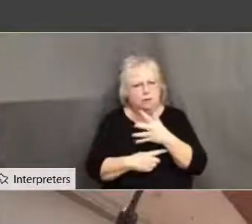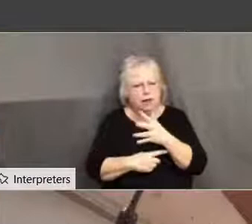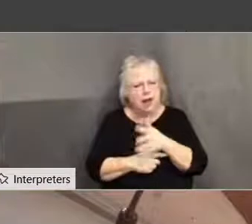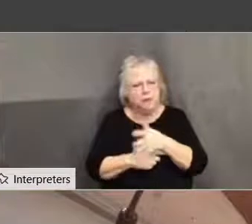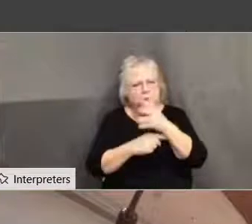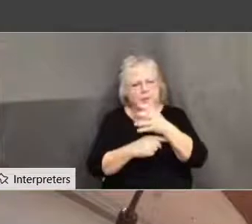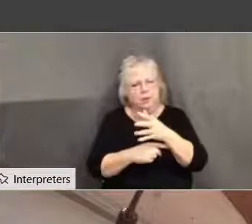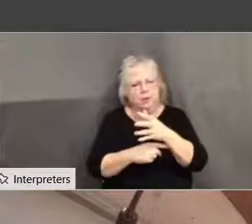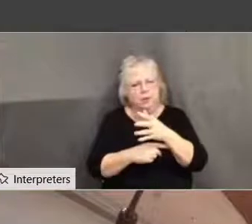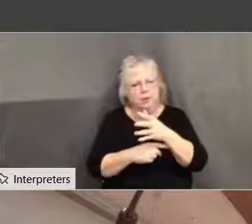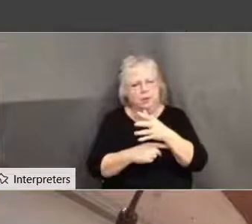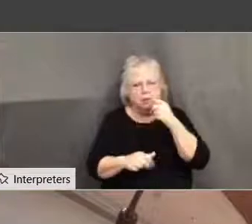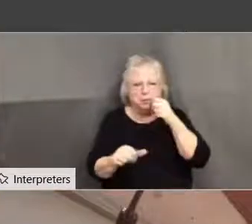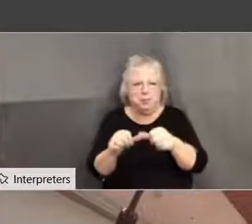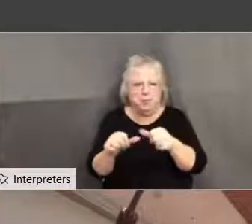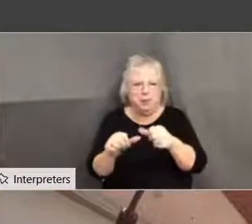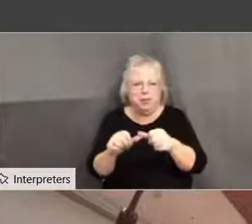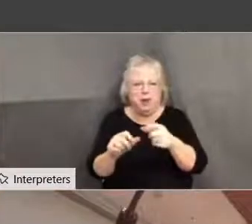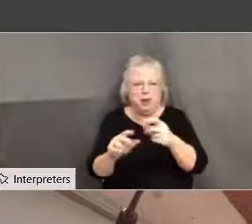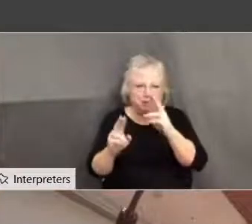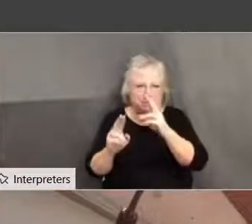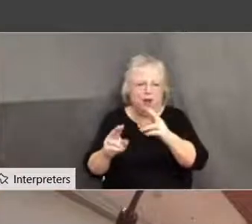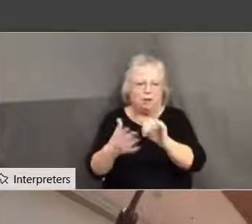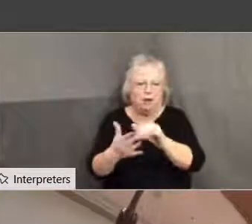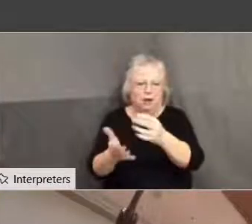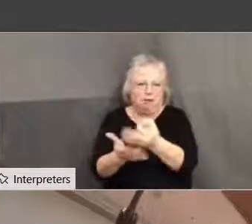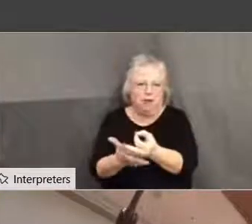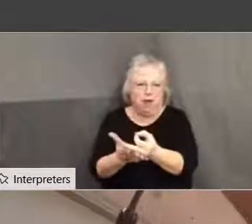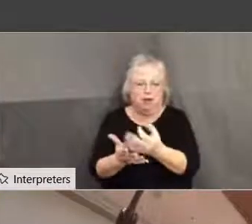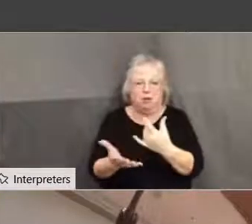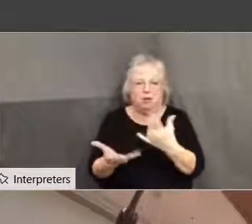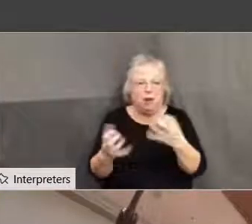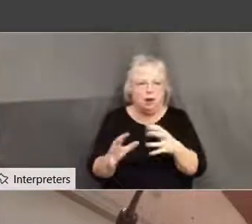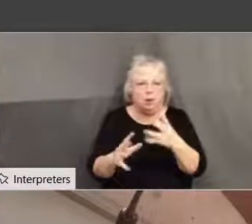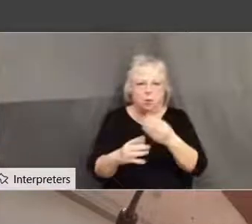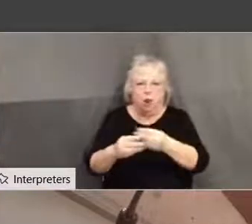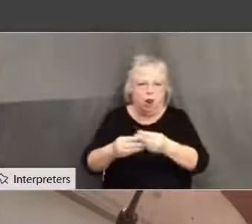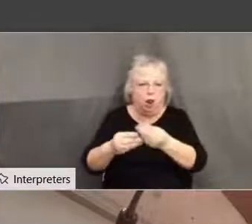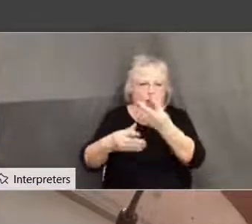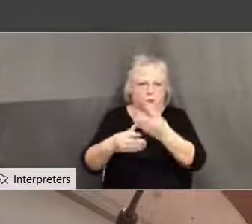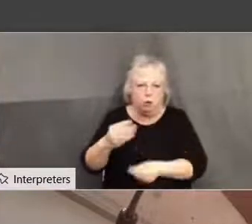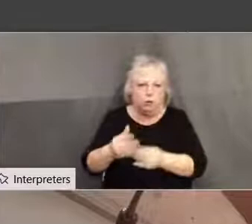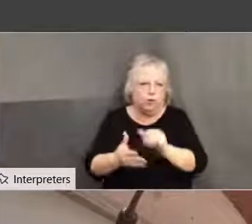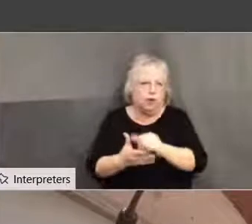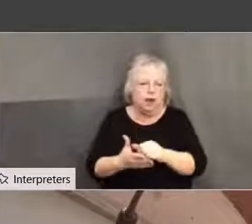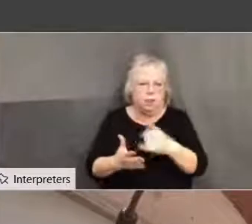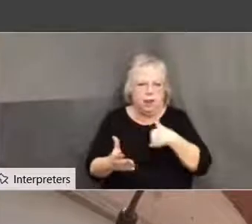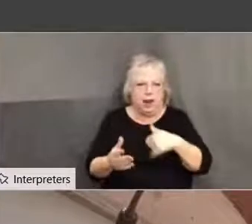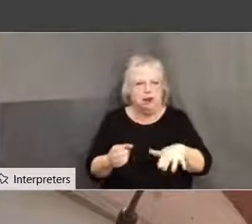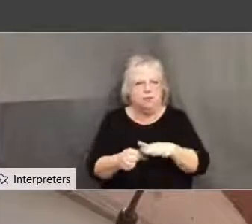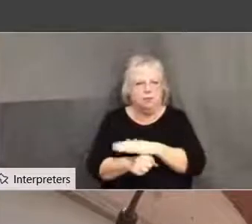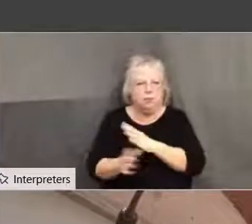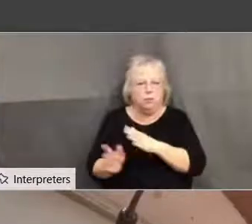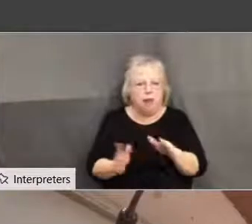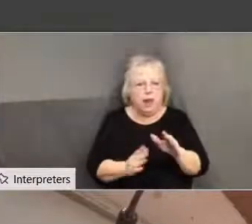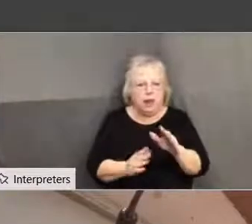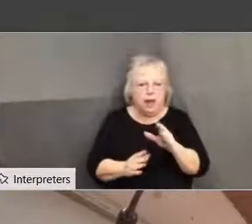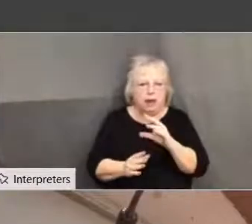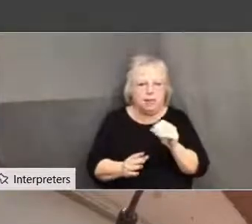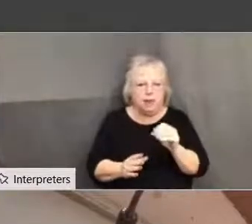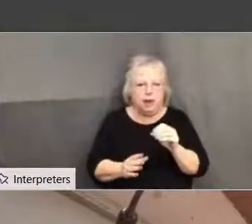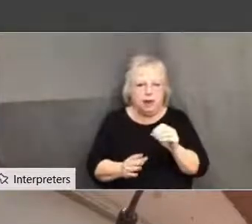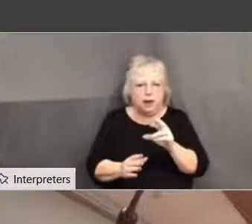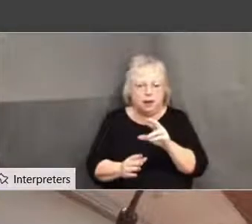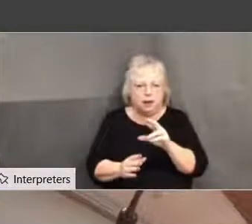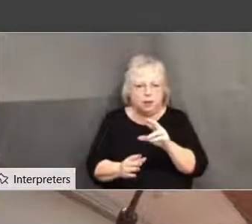commemorating that fact. So I did not want us to lose sight that there was a full plan, and I believe Ron Ross and maybe